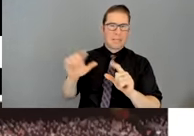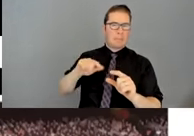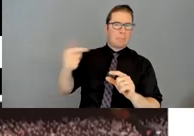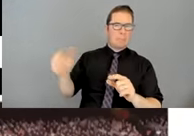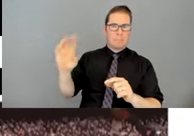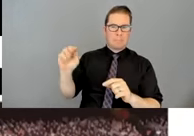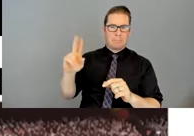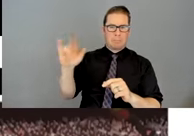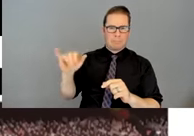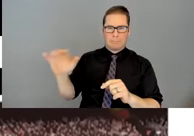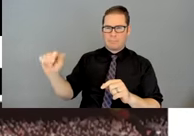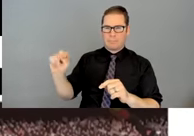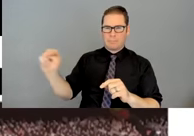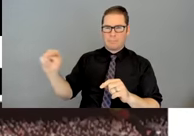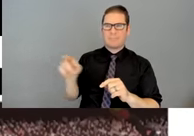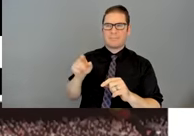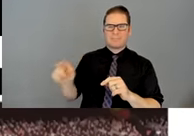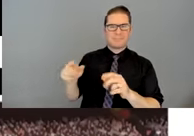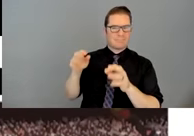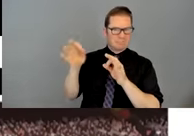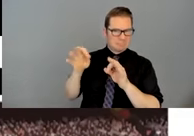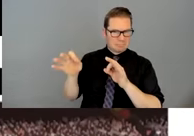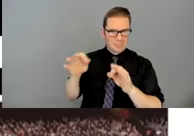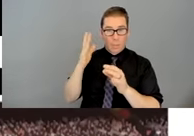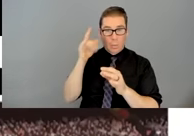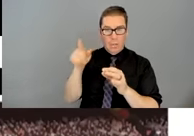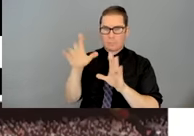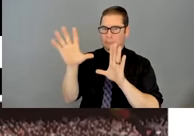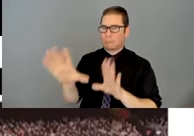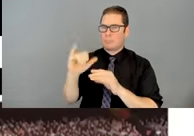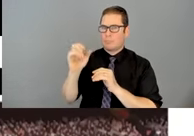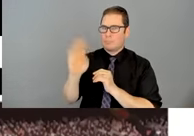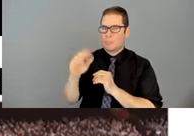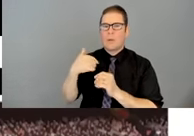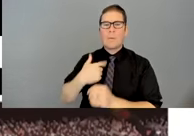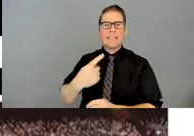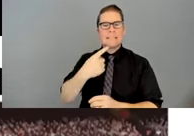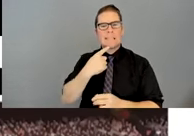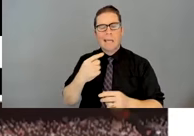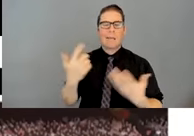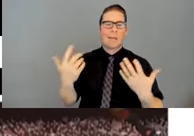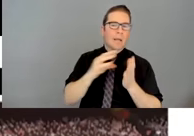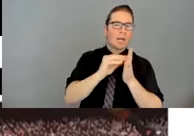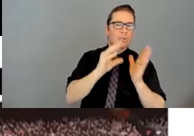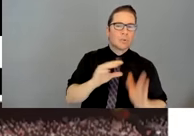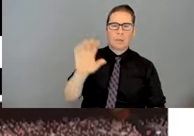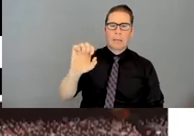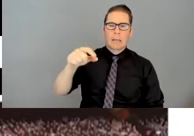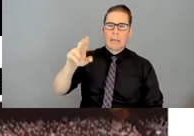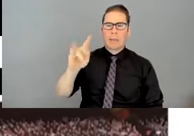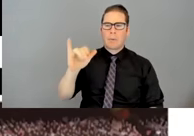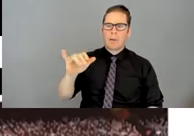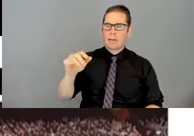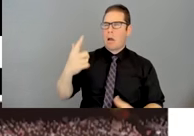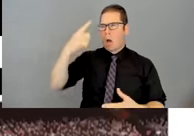done a phenomenal job in every time we say student equity, everybody gets all their own different ideas here.